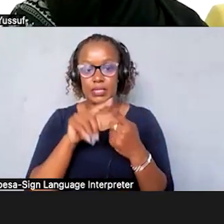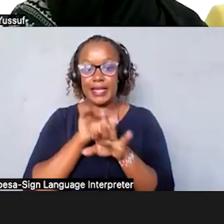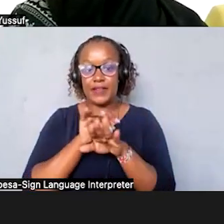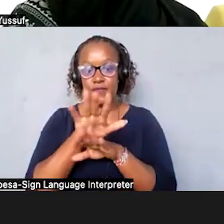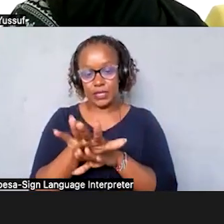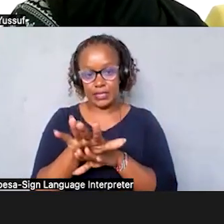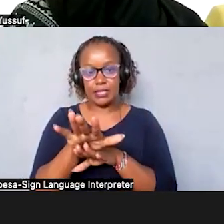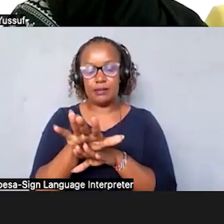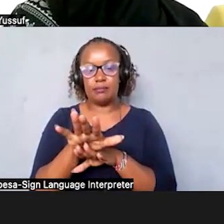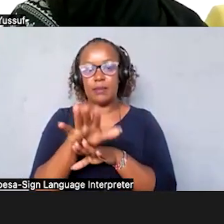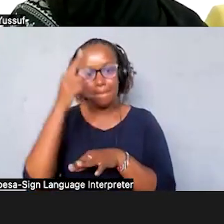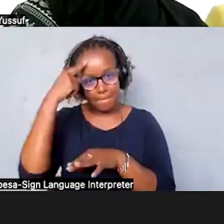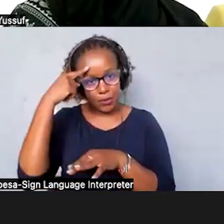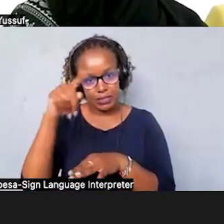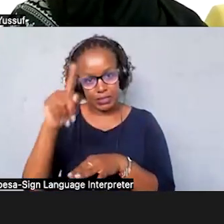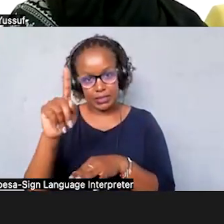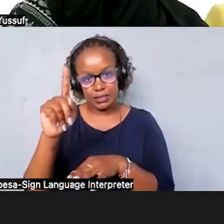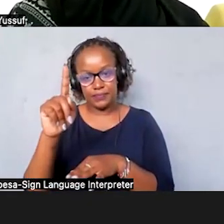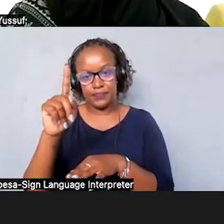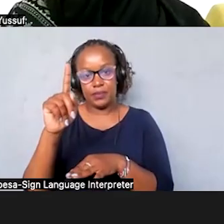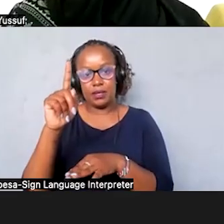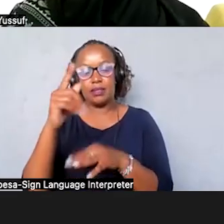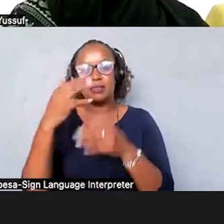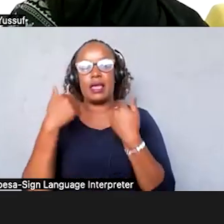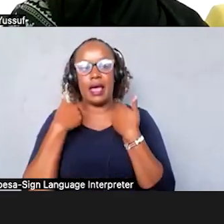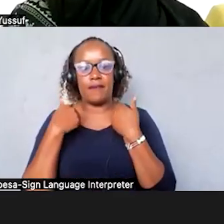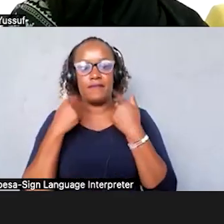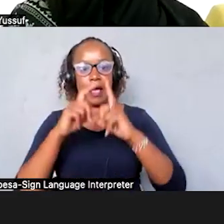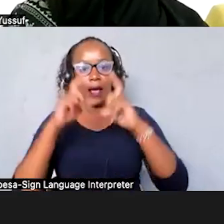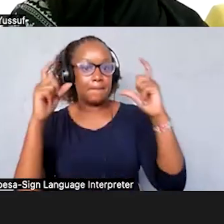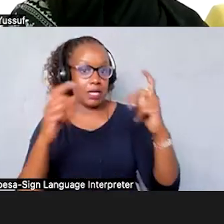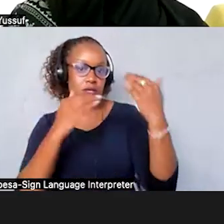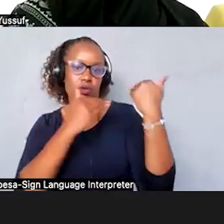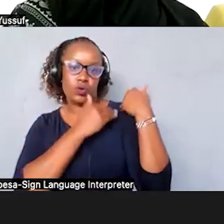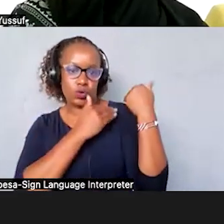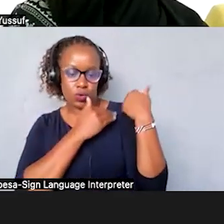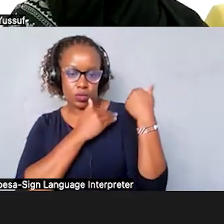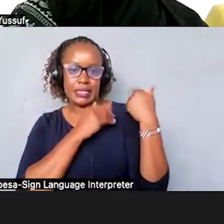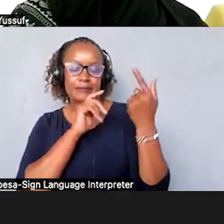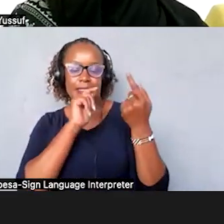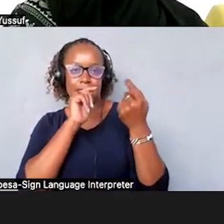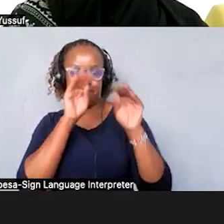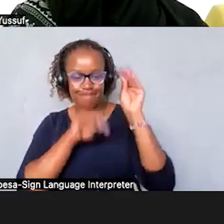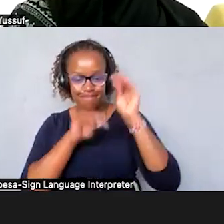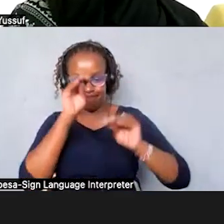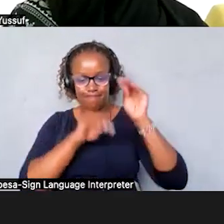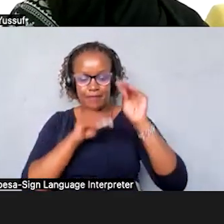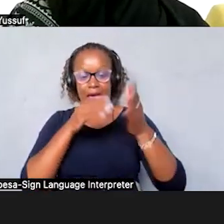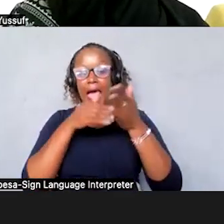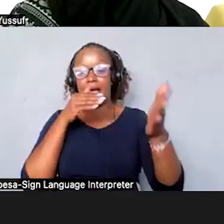policies. They play a key role in shaping anti-FGM policy by representing other